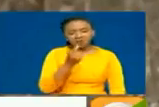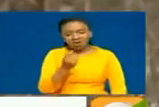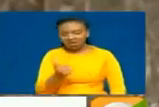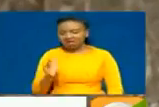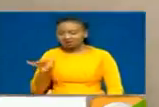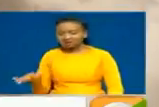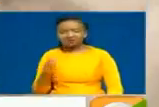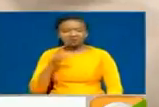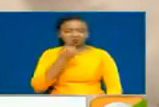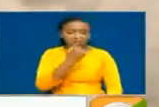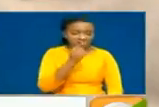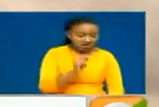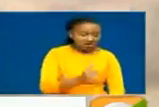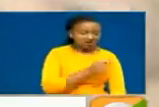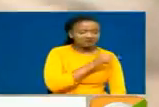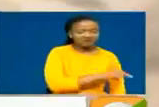kama lita 3.